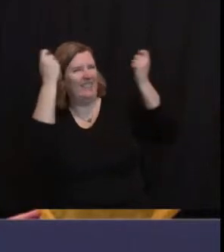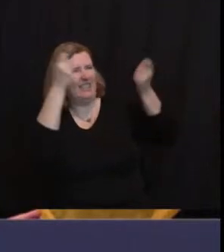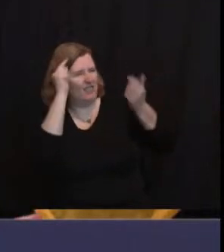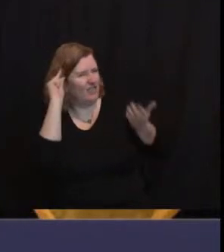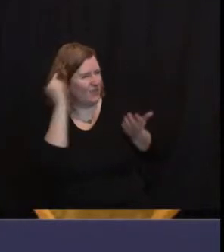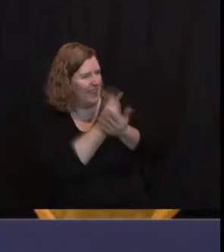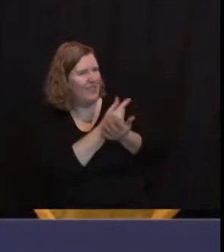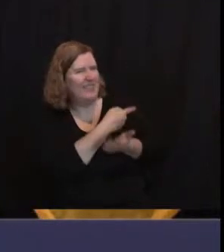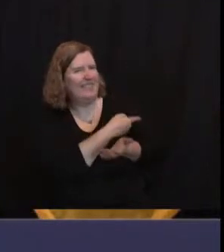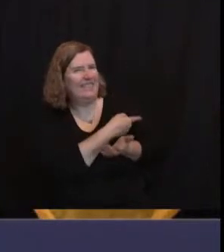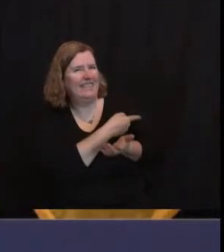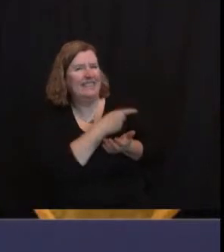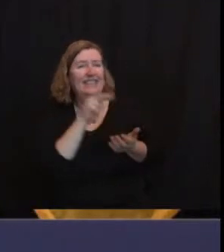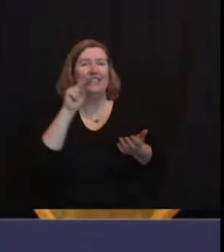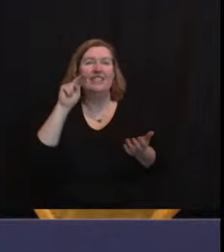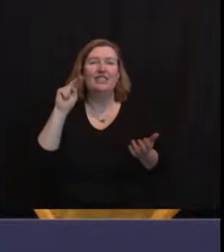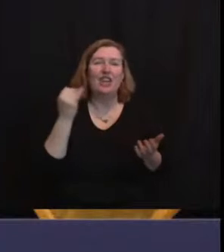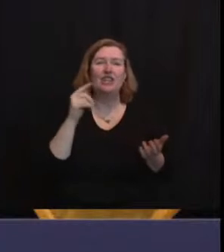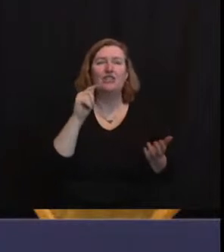njtroopers.com.